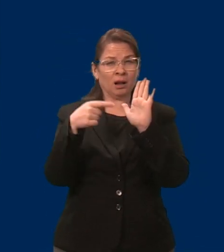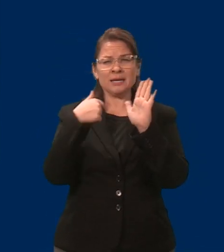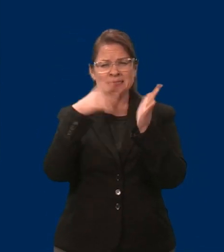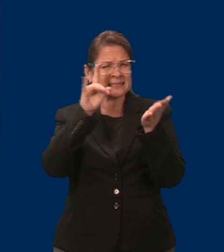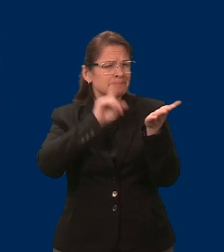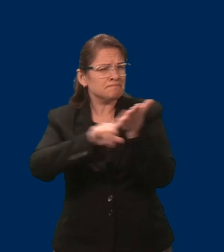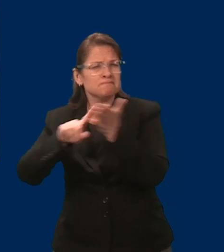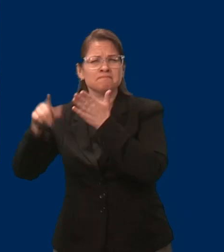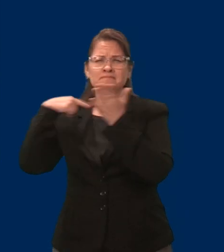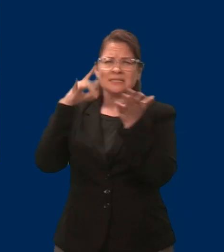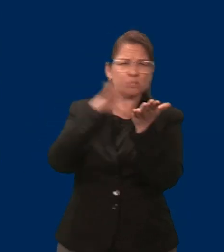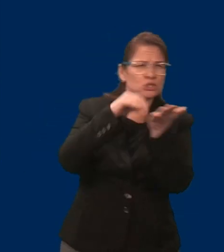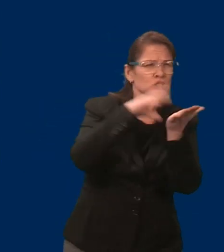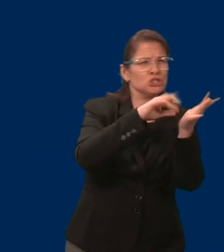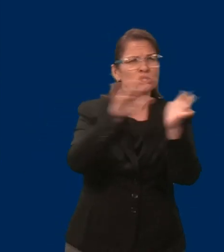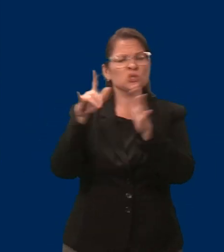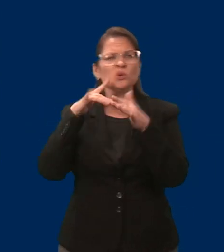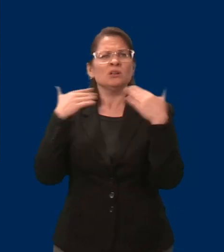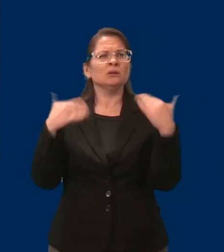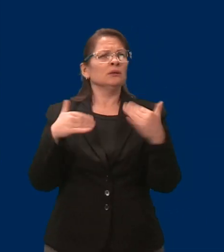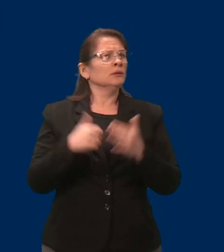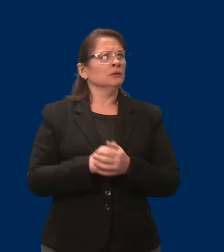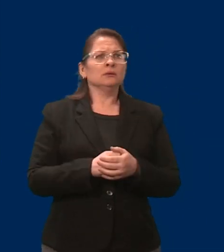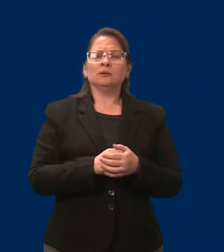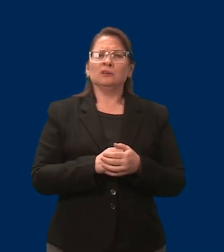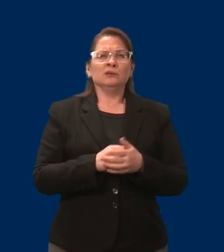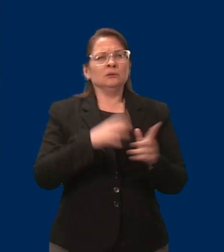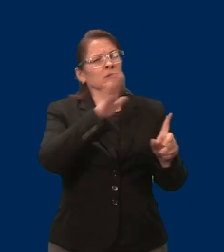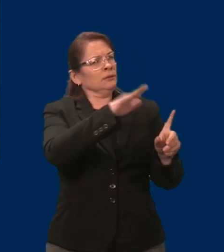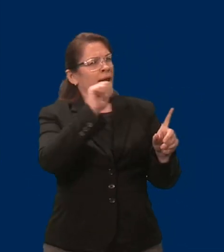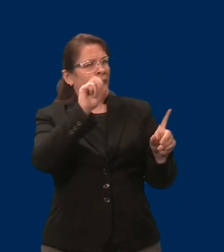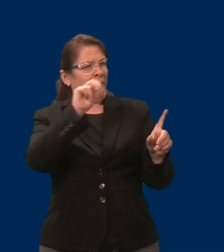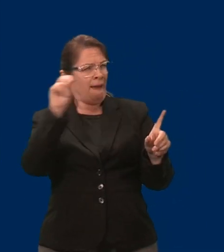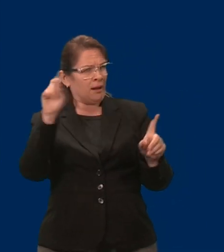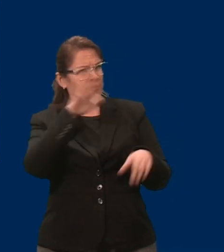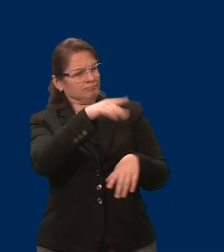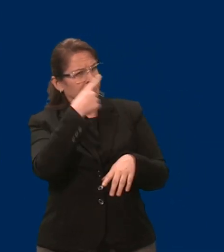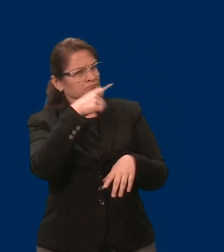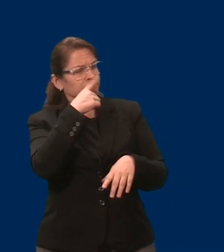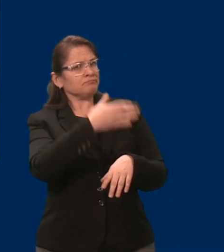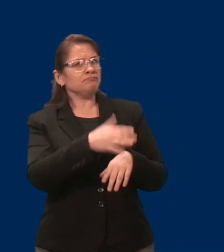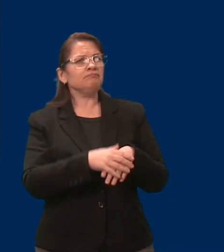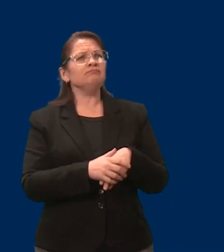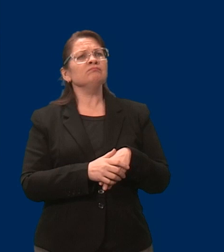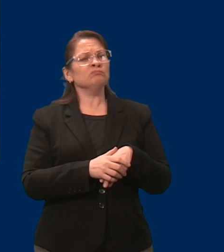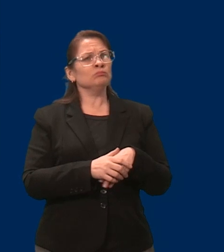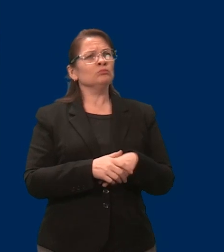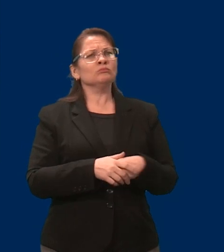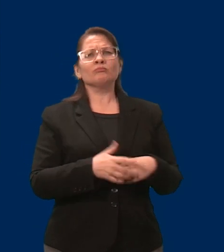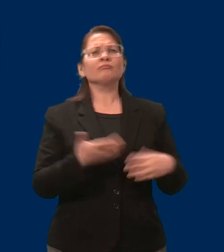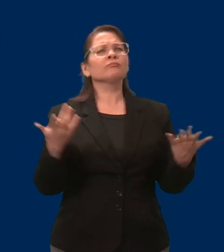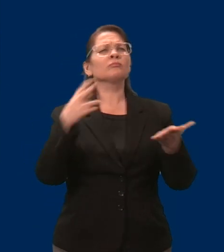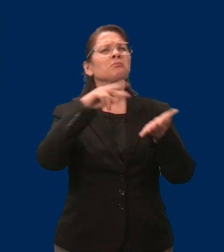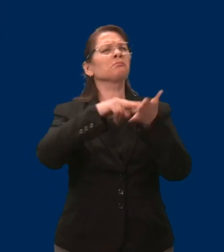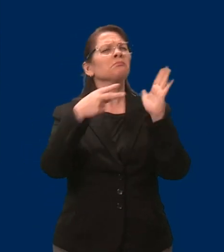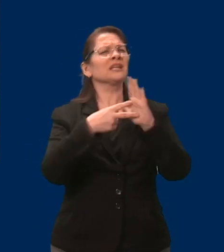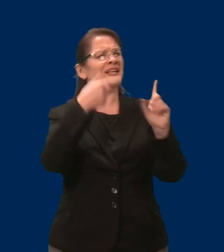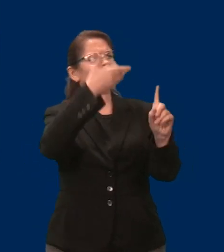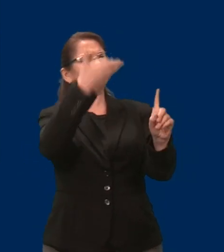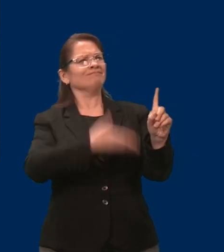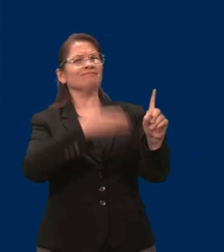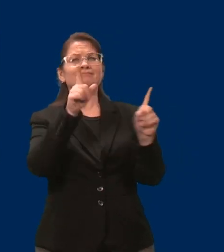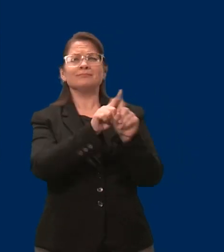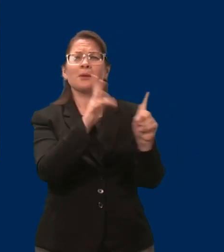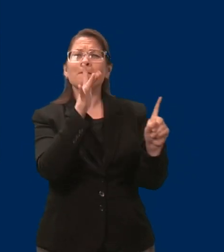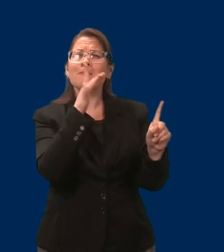just wondered if you could talk a little bit about what would it have meant to your family? And as I listened to your story